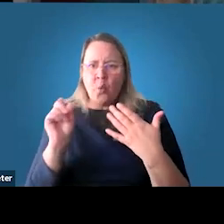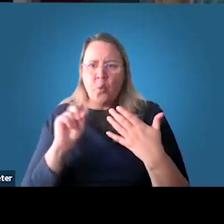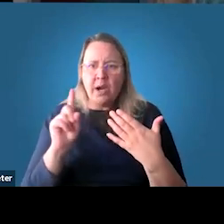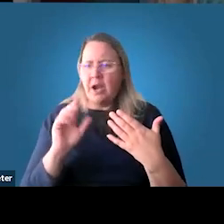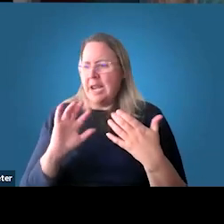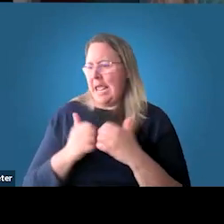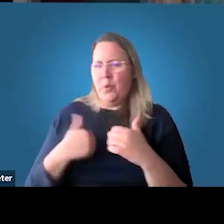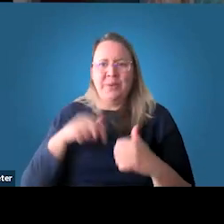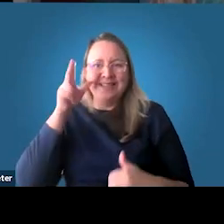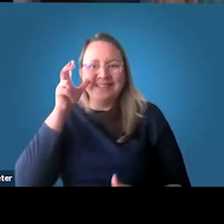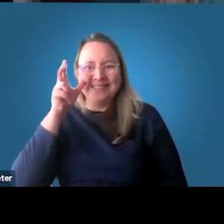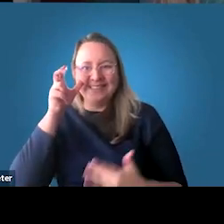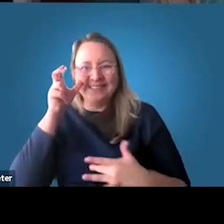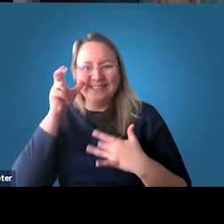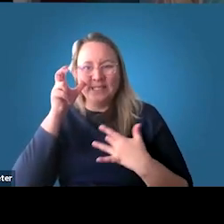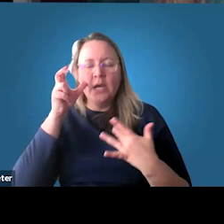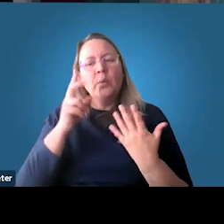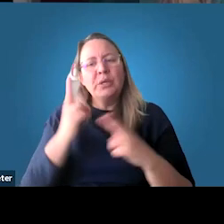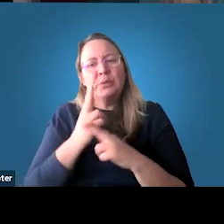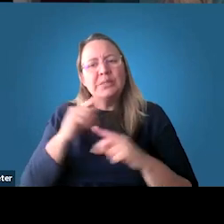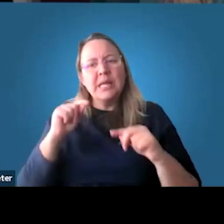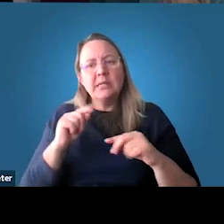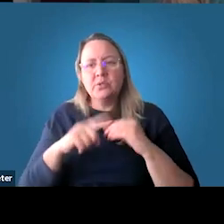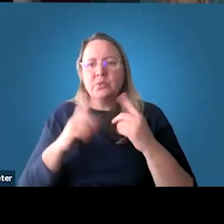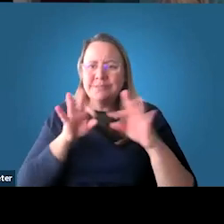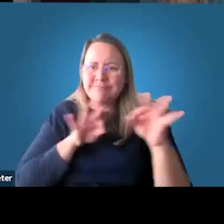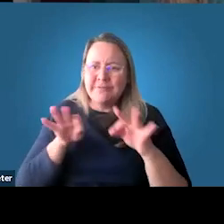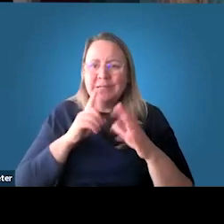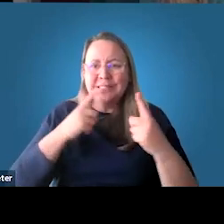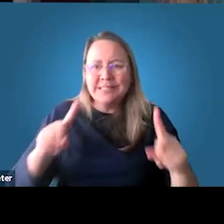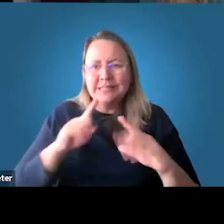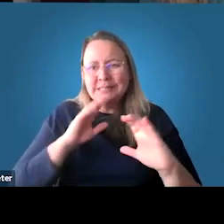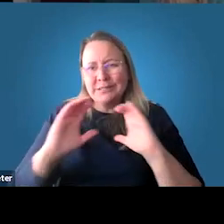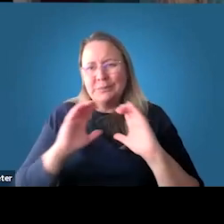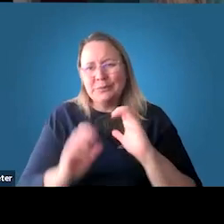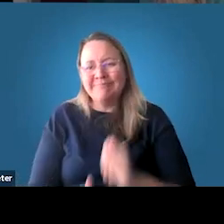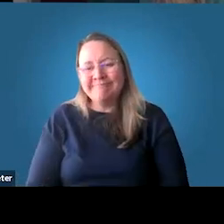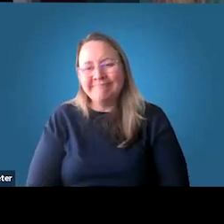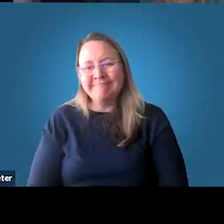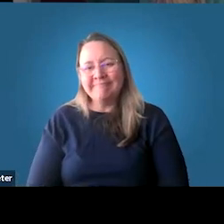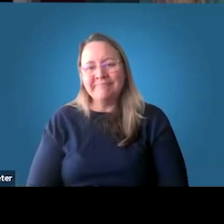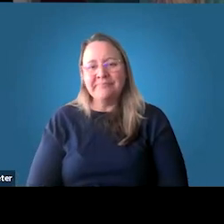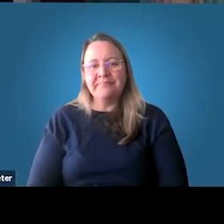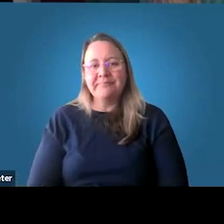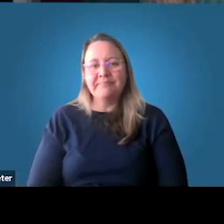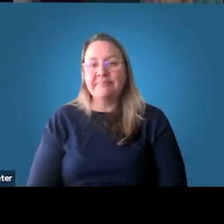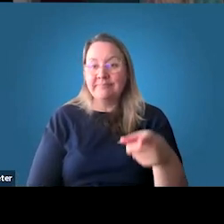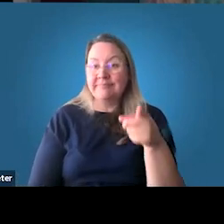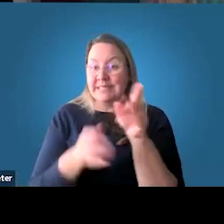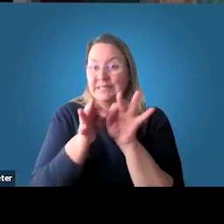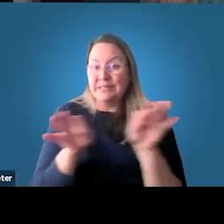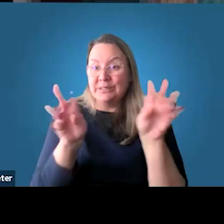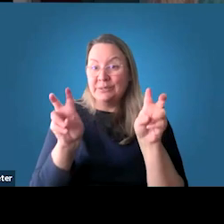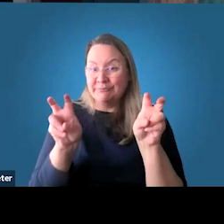much so that they're using this to expand how they're defining success in communications. This quote is a snippet